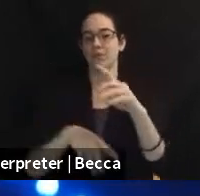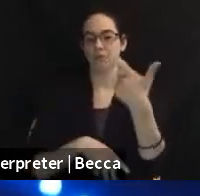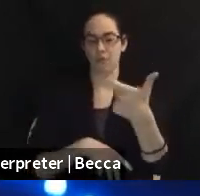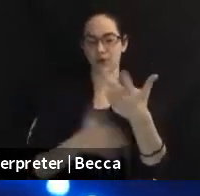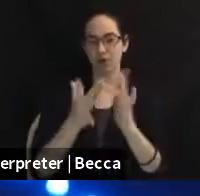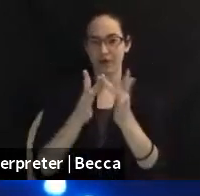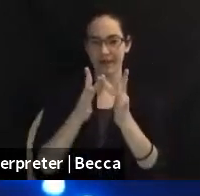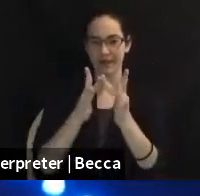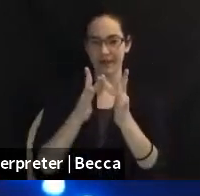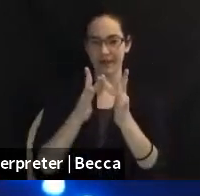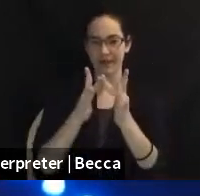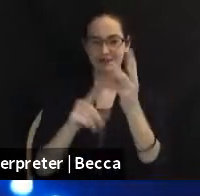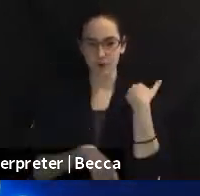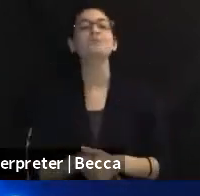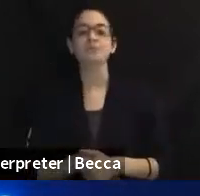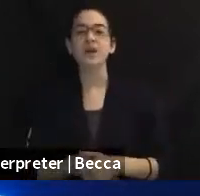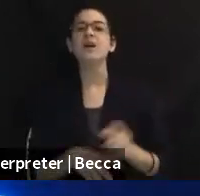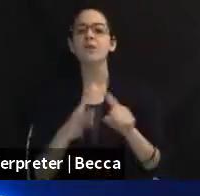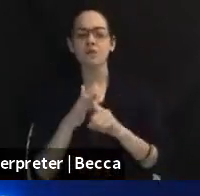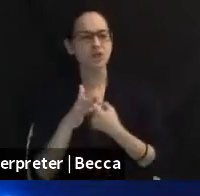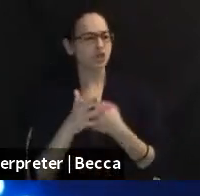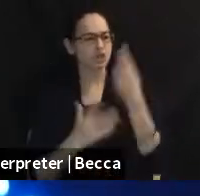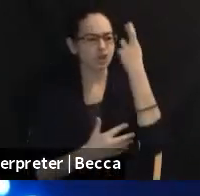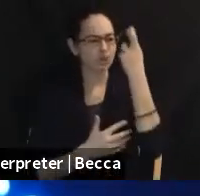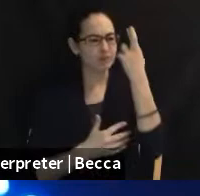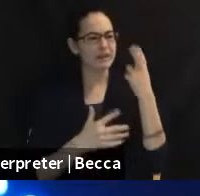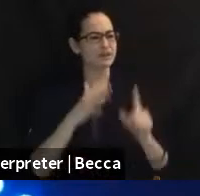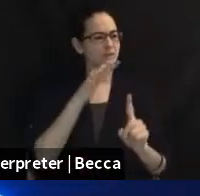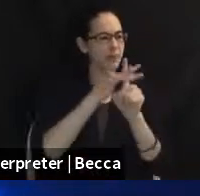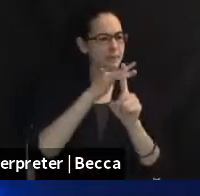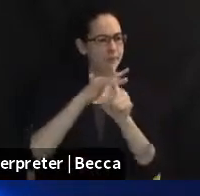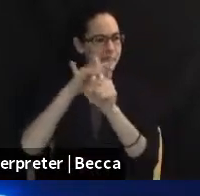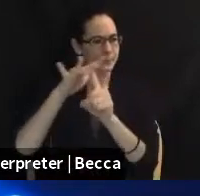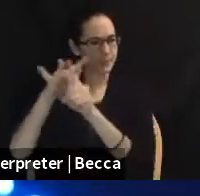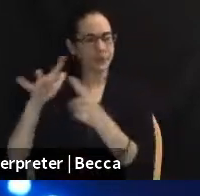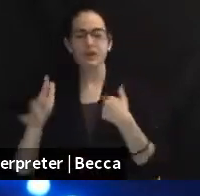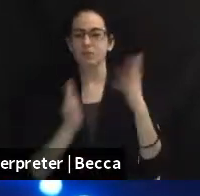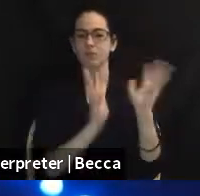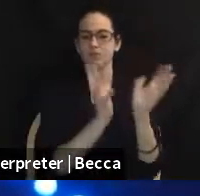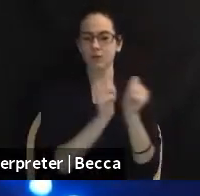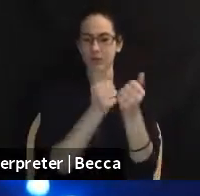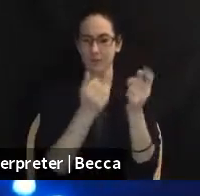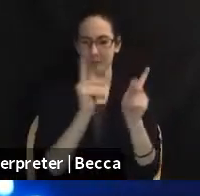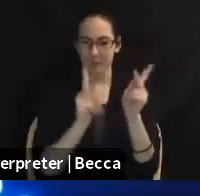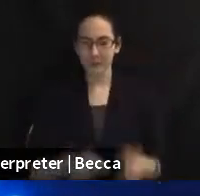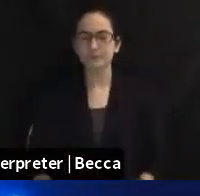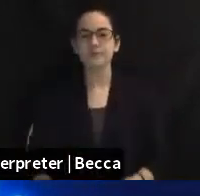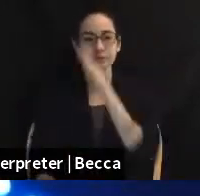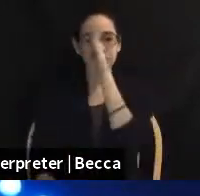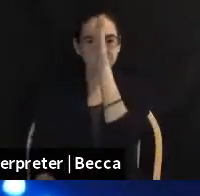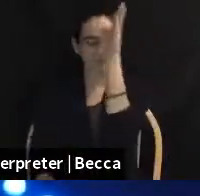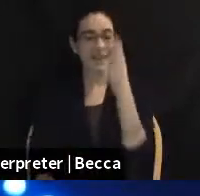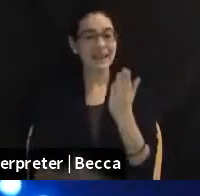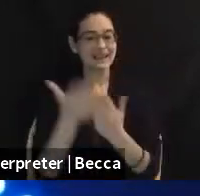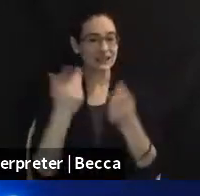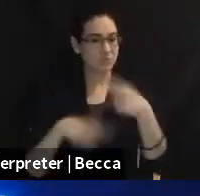And we started finding this theme that was coming up as we're having conversations with people. And I got to tell you, some of you aren't going to like